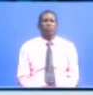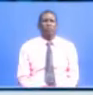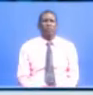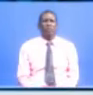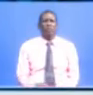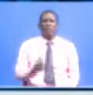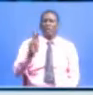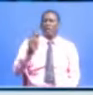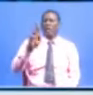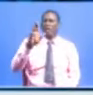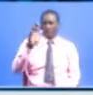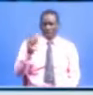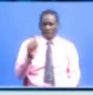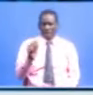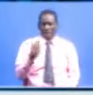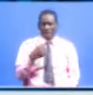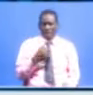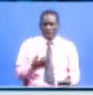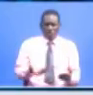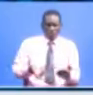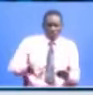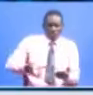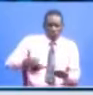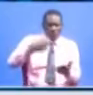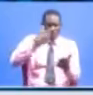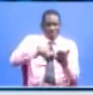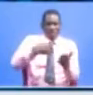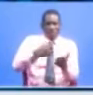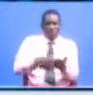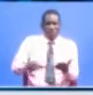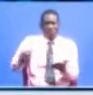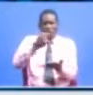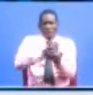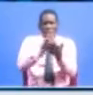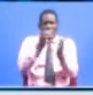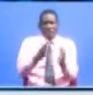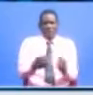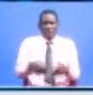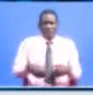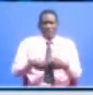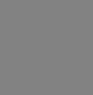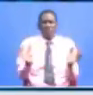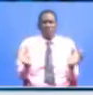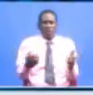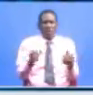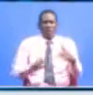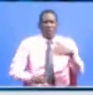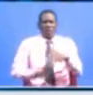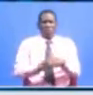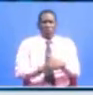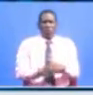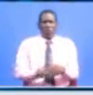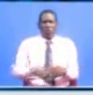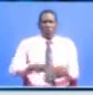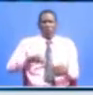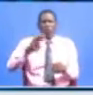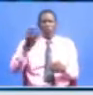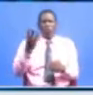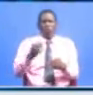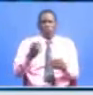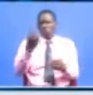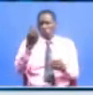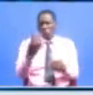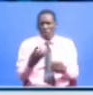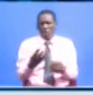Revenue Authority has raised the tax rate charged on employers granting welfare support for the fourth straight quarter, dealing